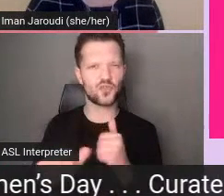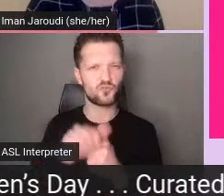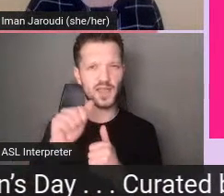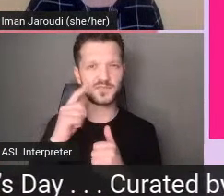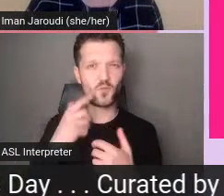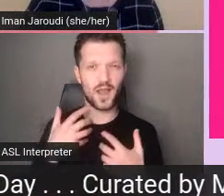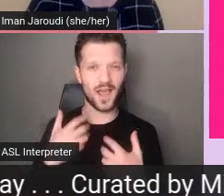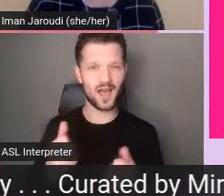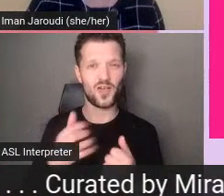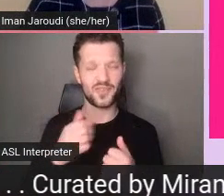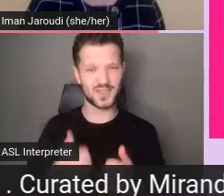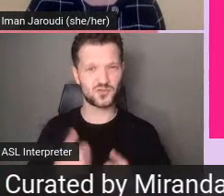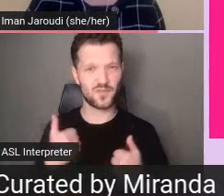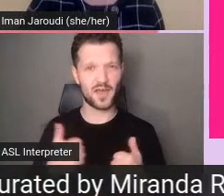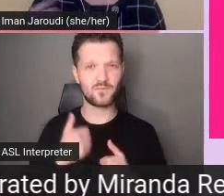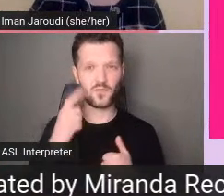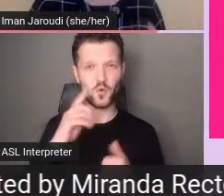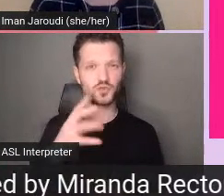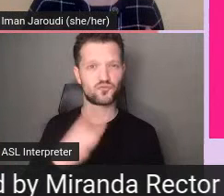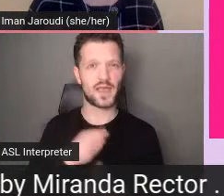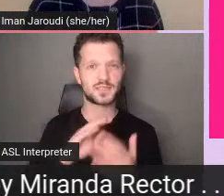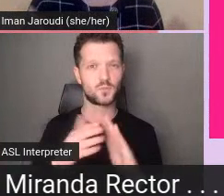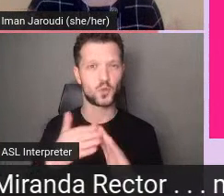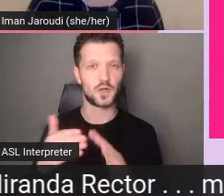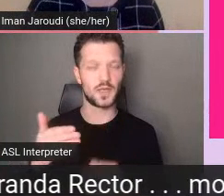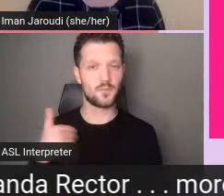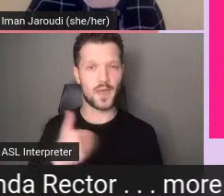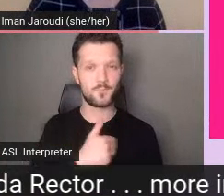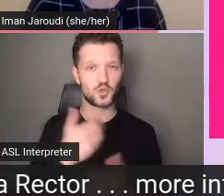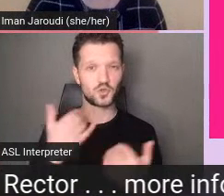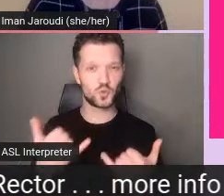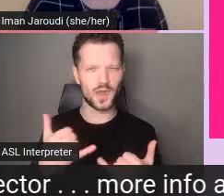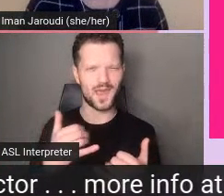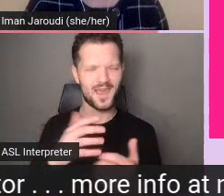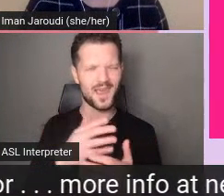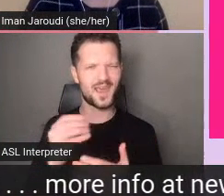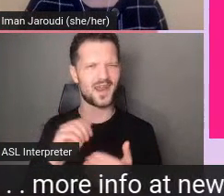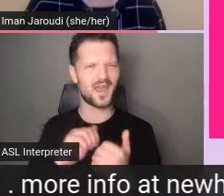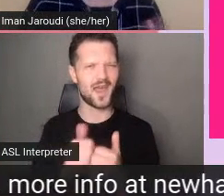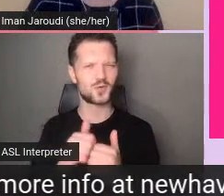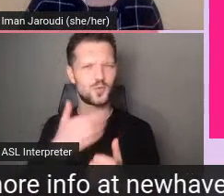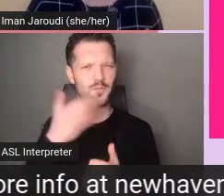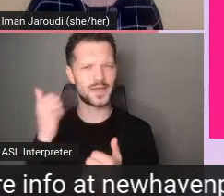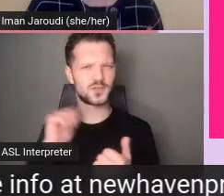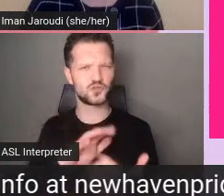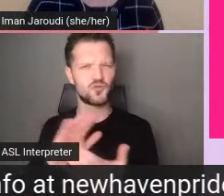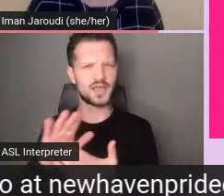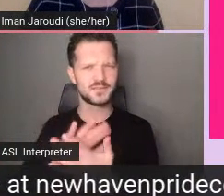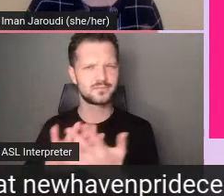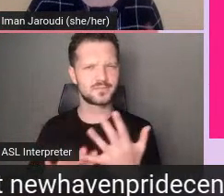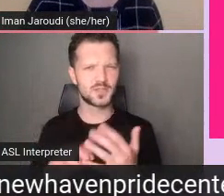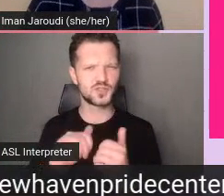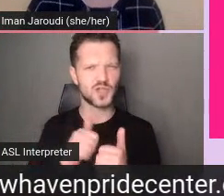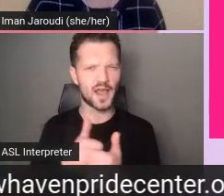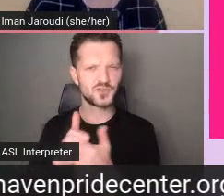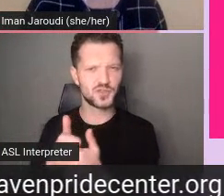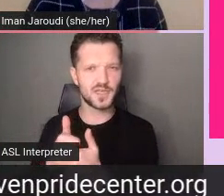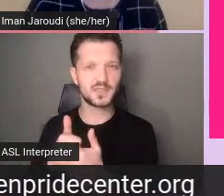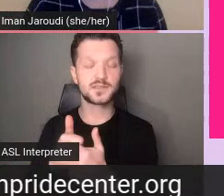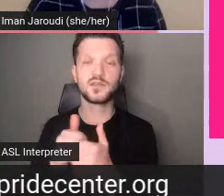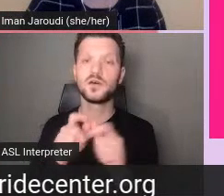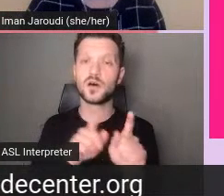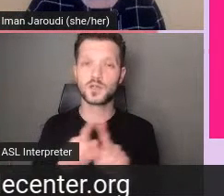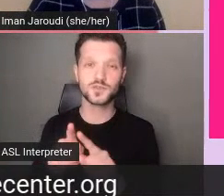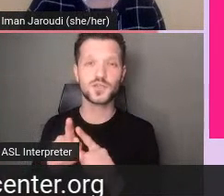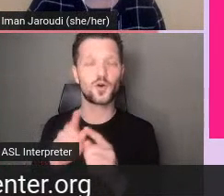of trans community members today and discussing how we can start addressing those challenges. So in that vein, it's also critical to acknowledge